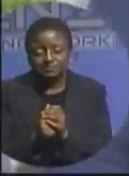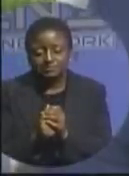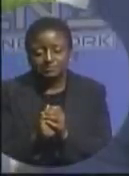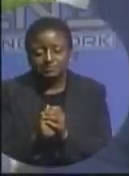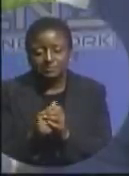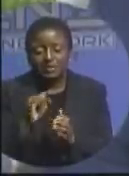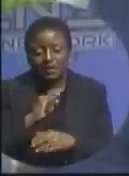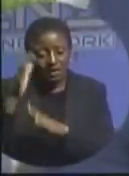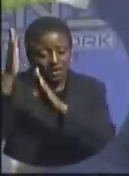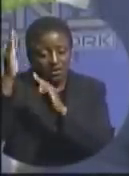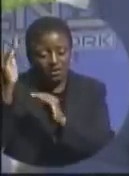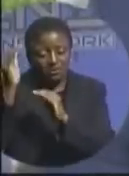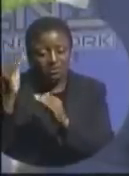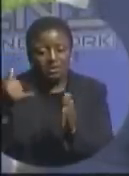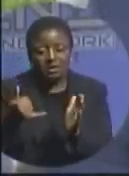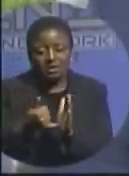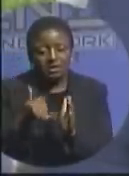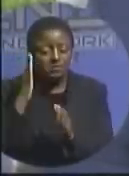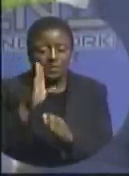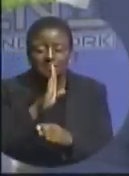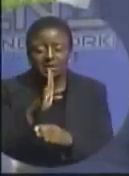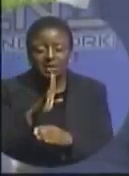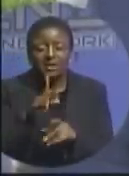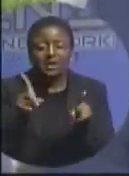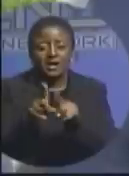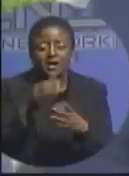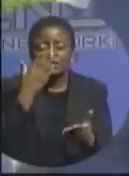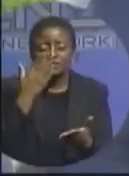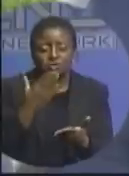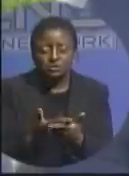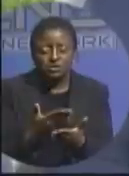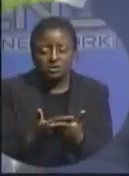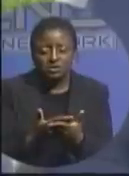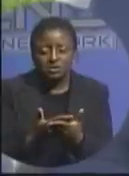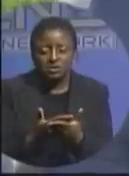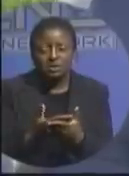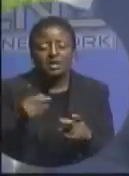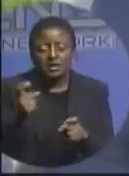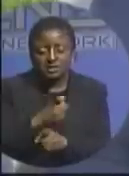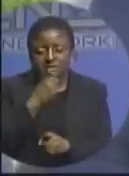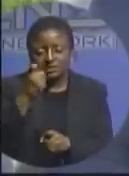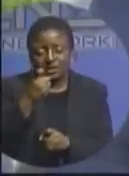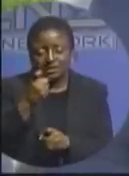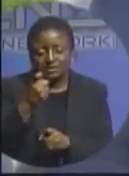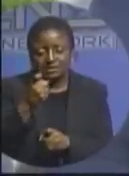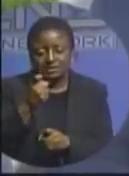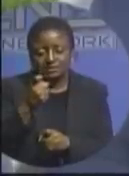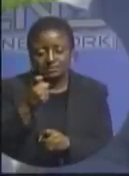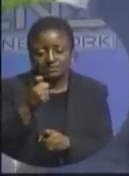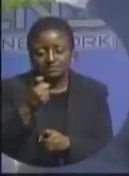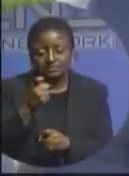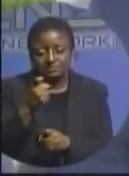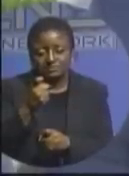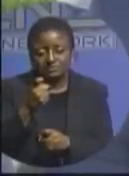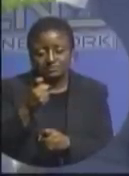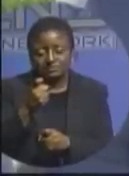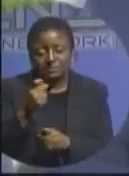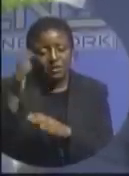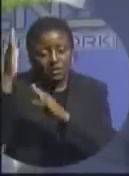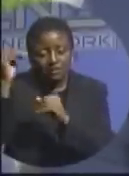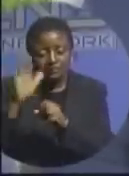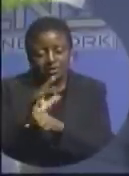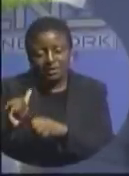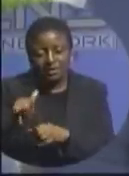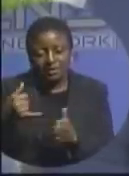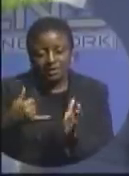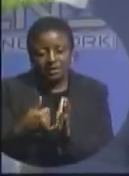And I hope that it's going to be as good a success as I think it's going to be. and hopefully this is something that can